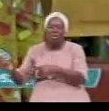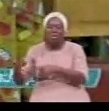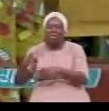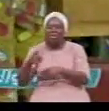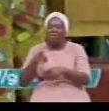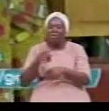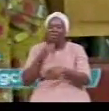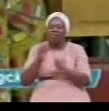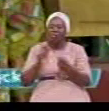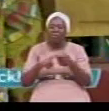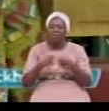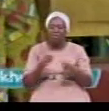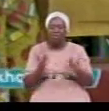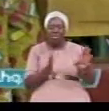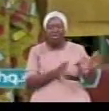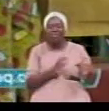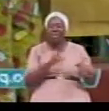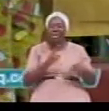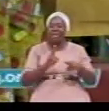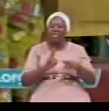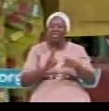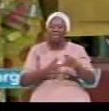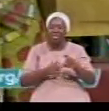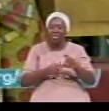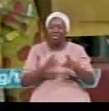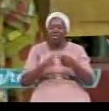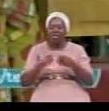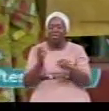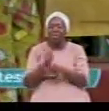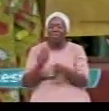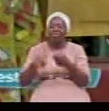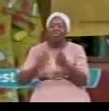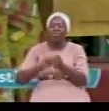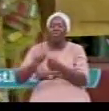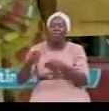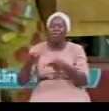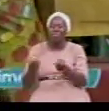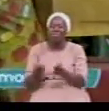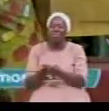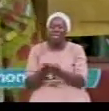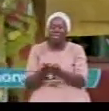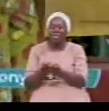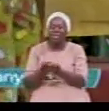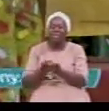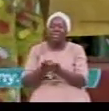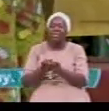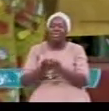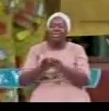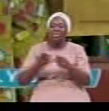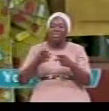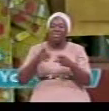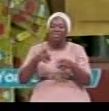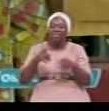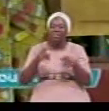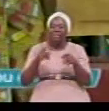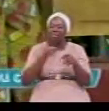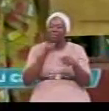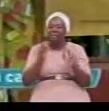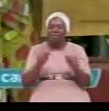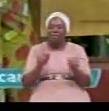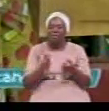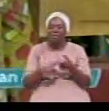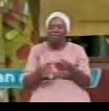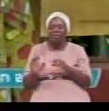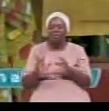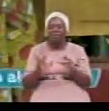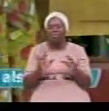able to lift that chair and to take it to a far place, a thing that she's been unable to